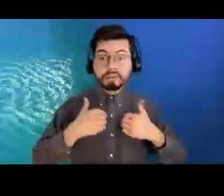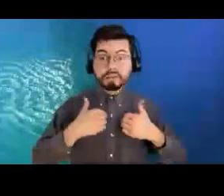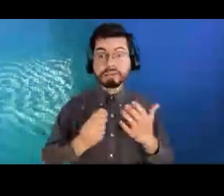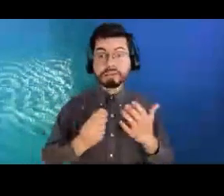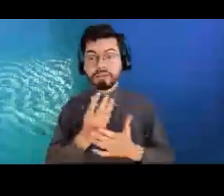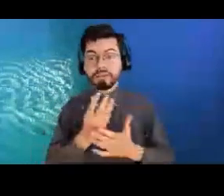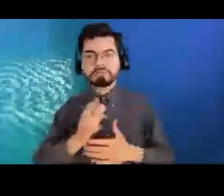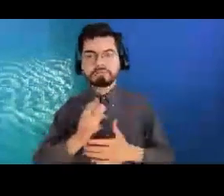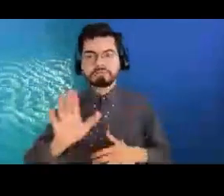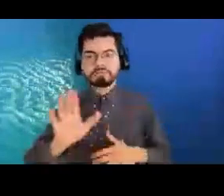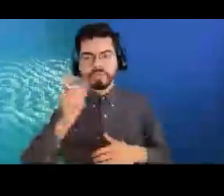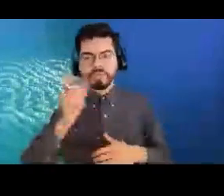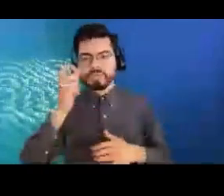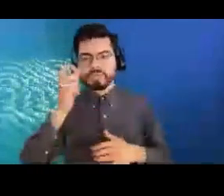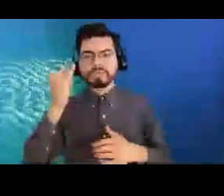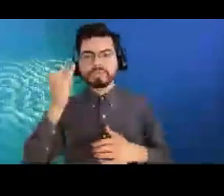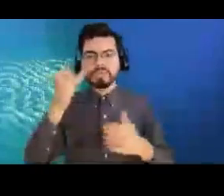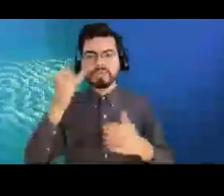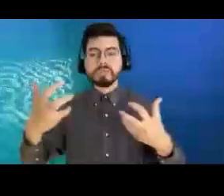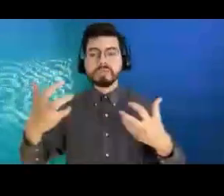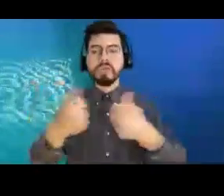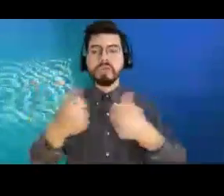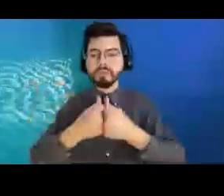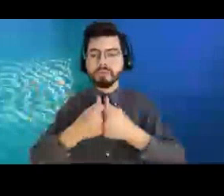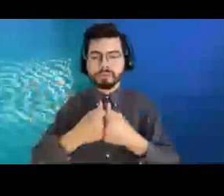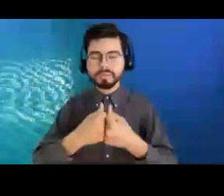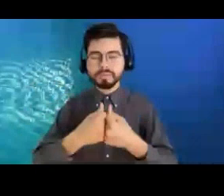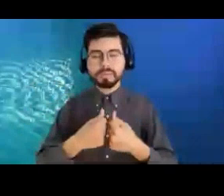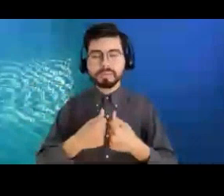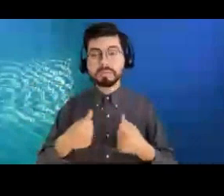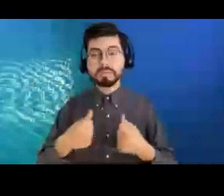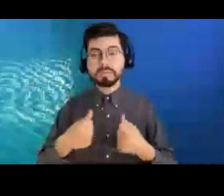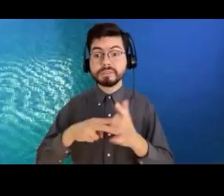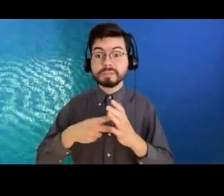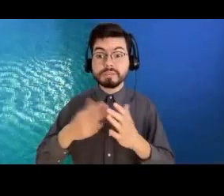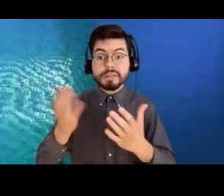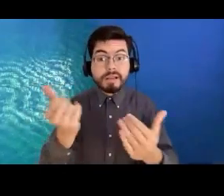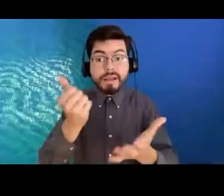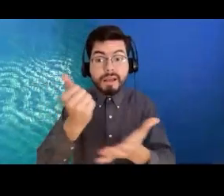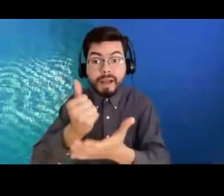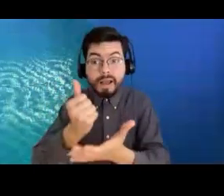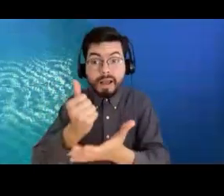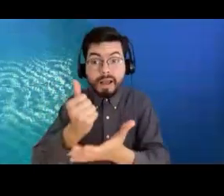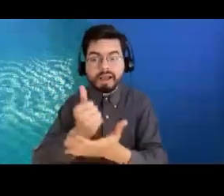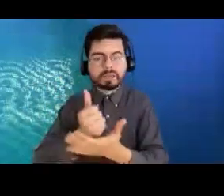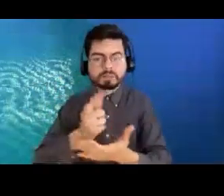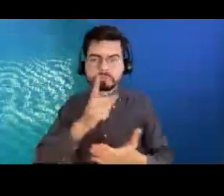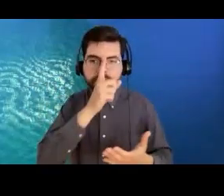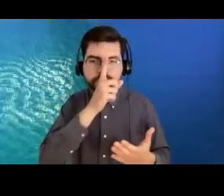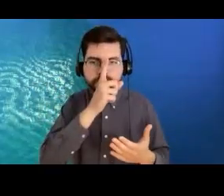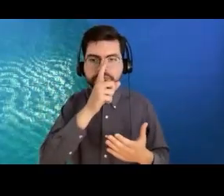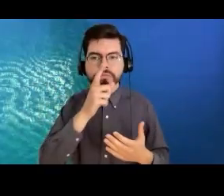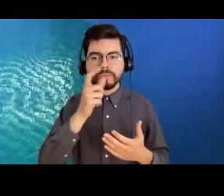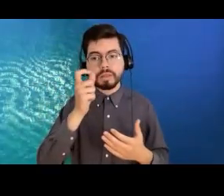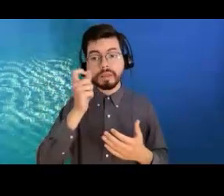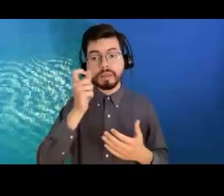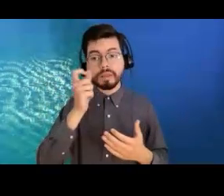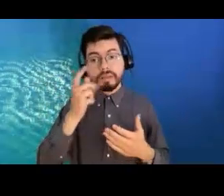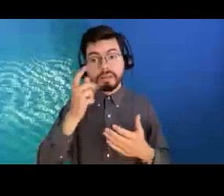thing. I'm not looking to enlist your help, but there's an ask there in the question. You're welcome to do that. Otherwise, it's